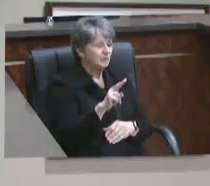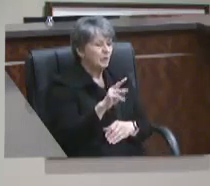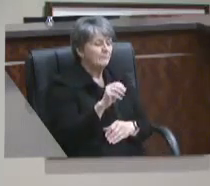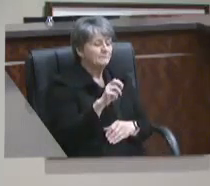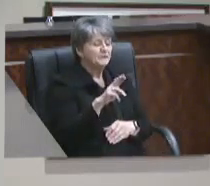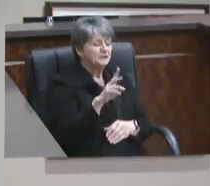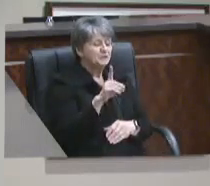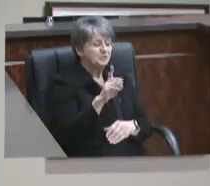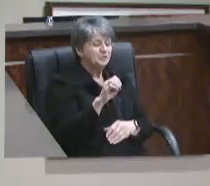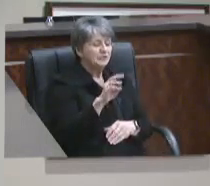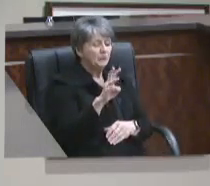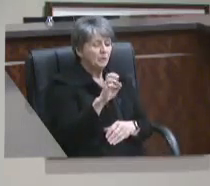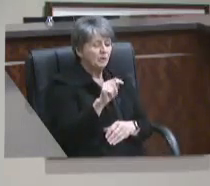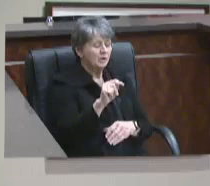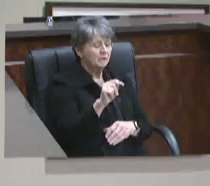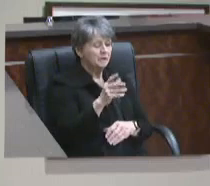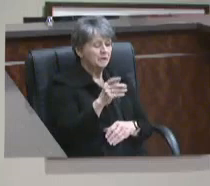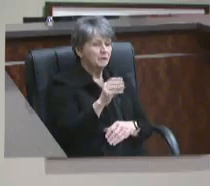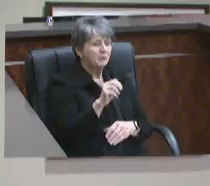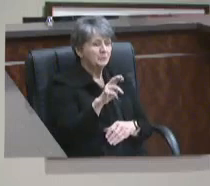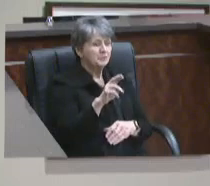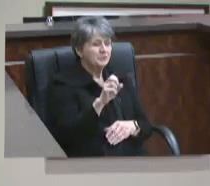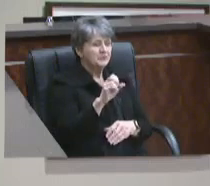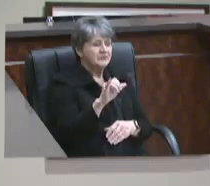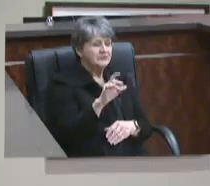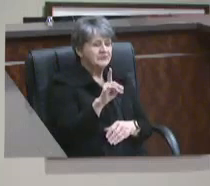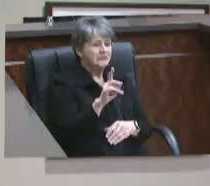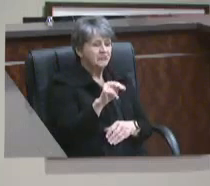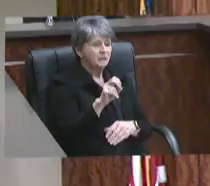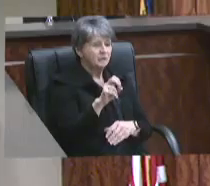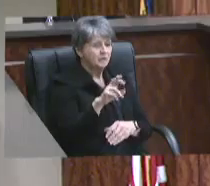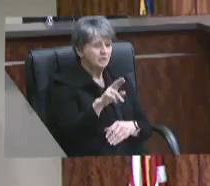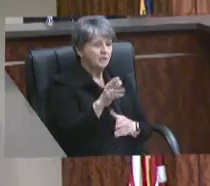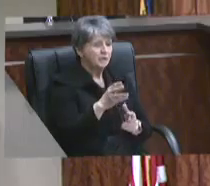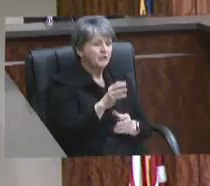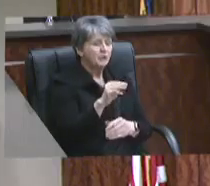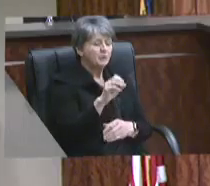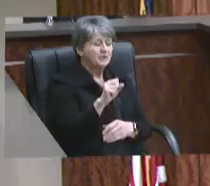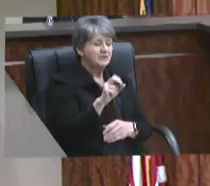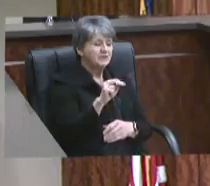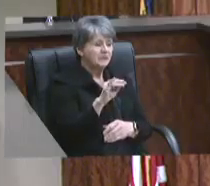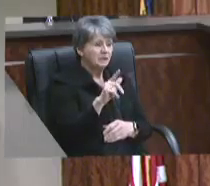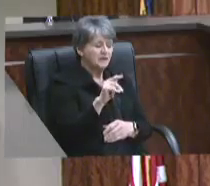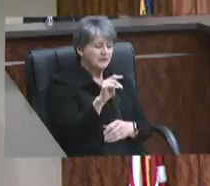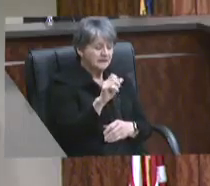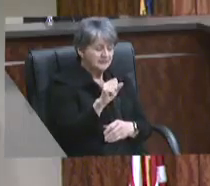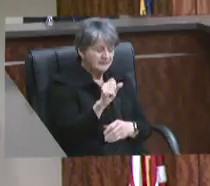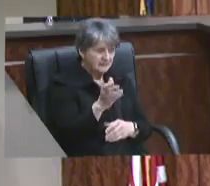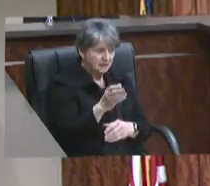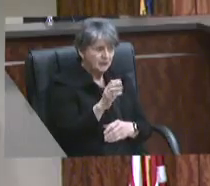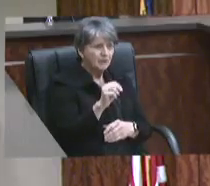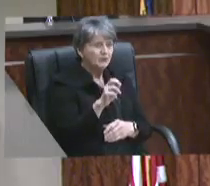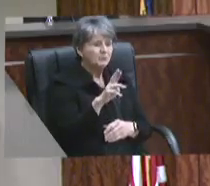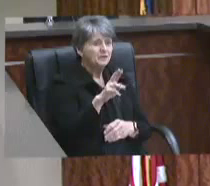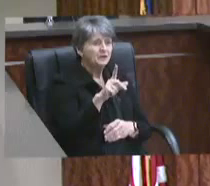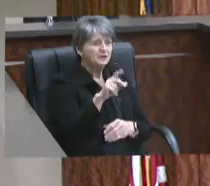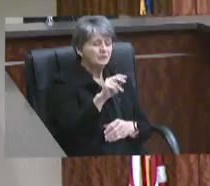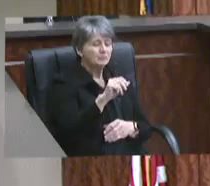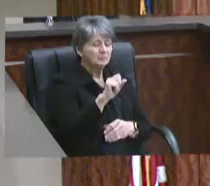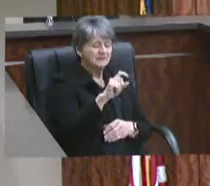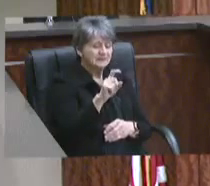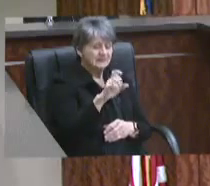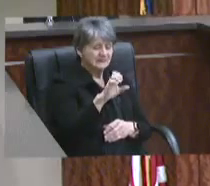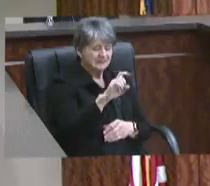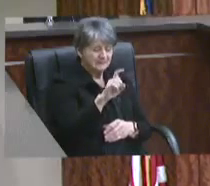Mr. DeWalt, here. Mr. Sidnor, Here. Miss Nicholas, Here. Mr. Les, Here.